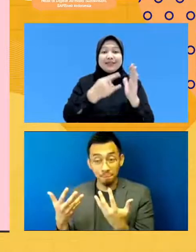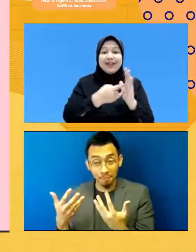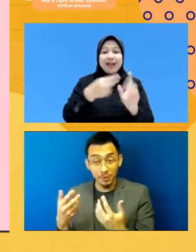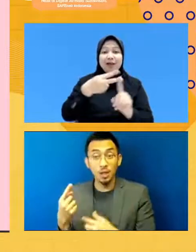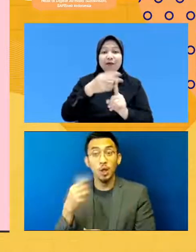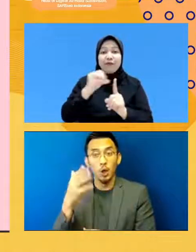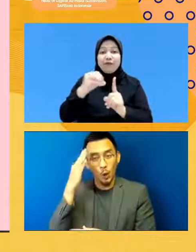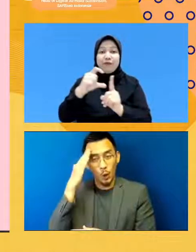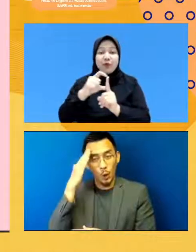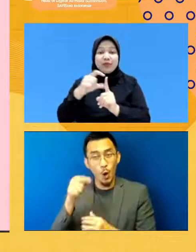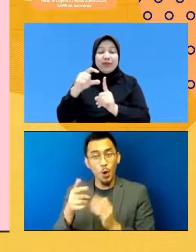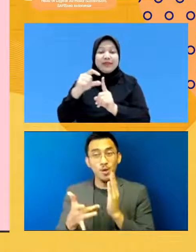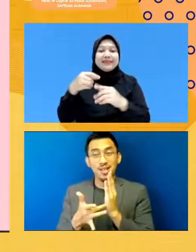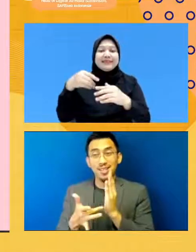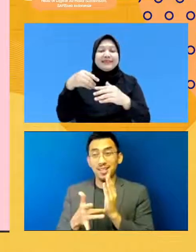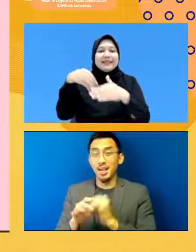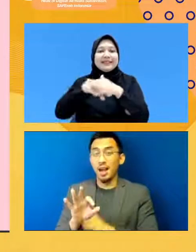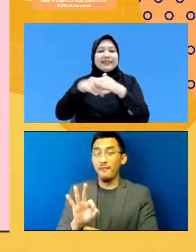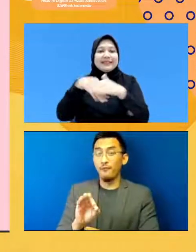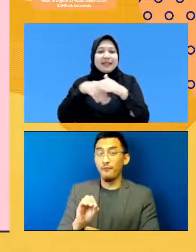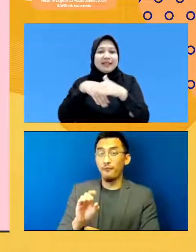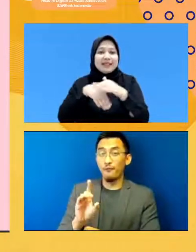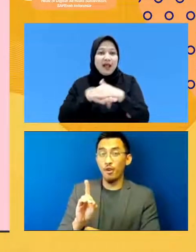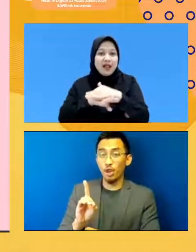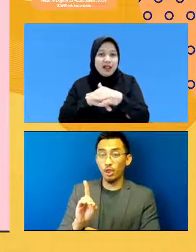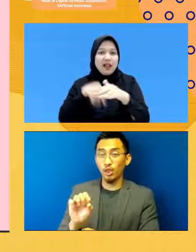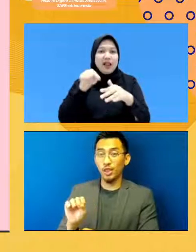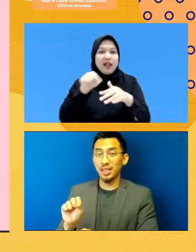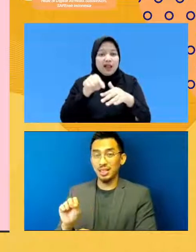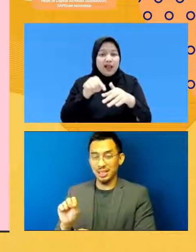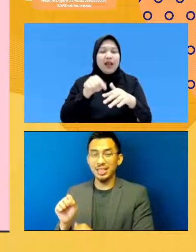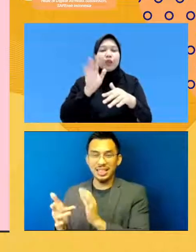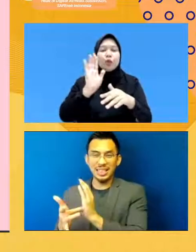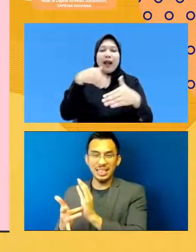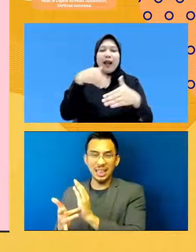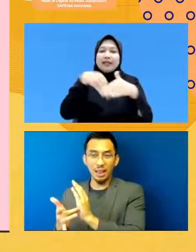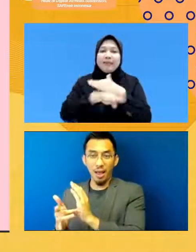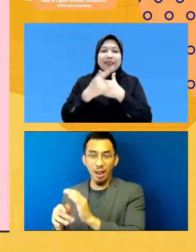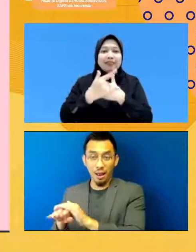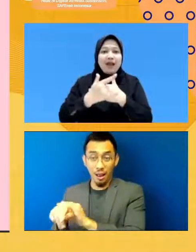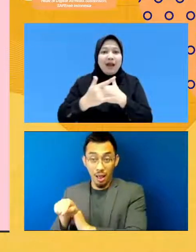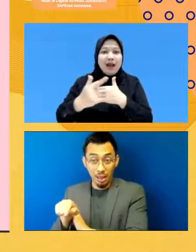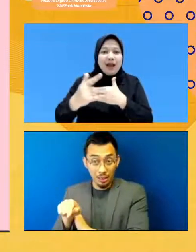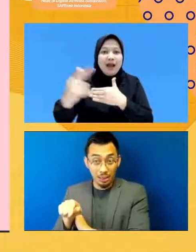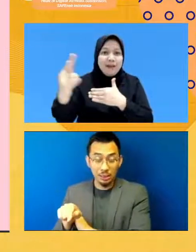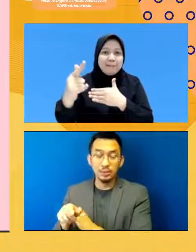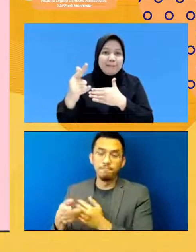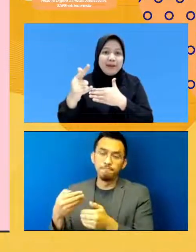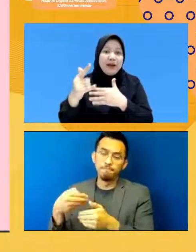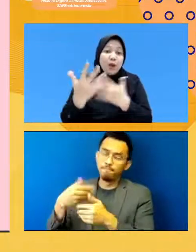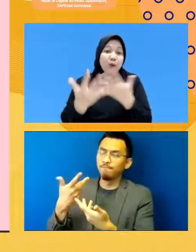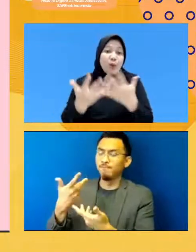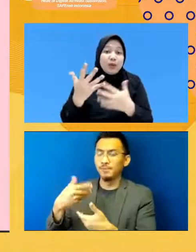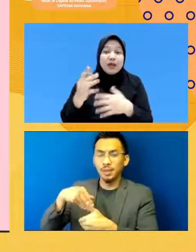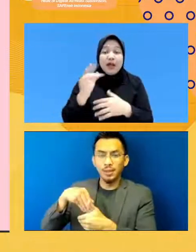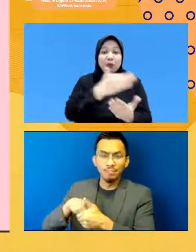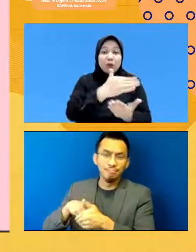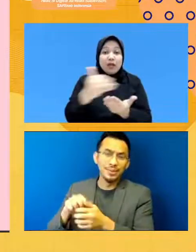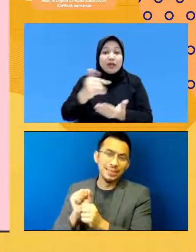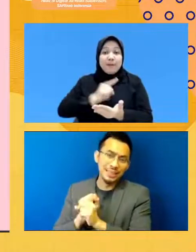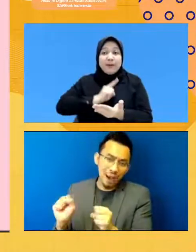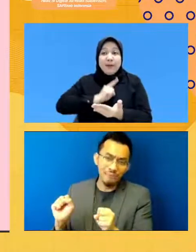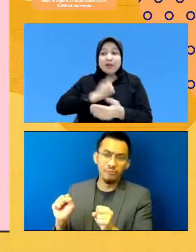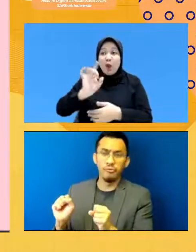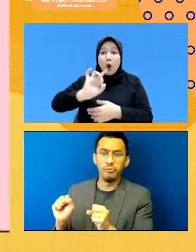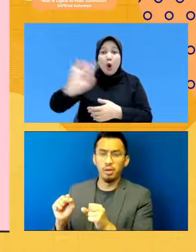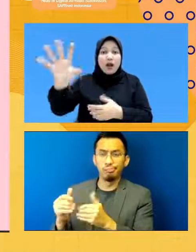need to have more control on it, on how people could replicate or duplicate our data. And we also need to